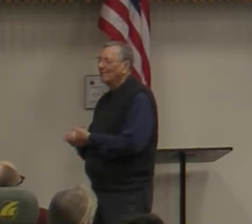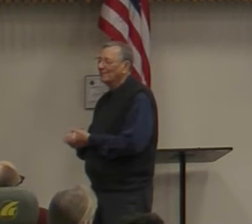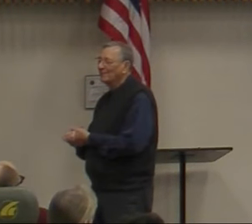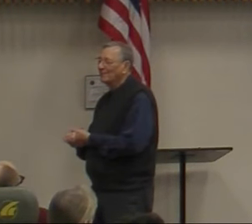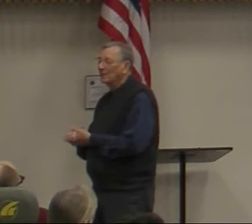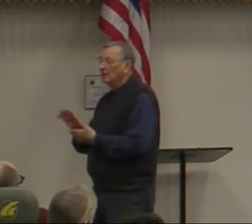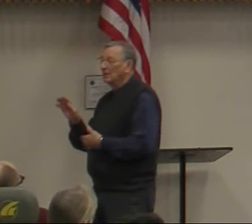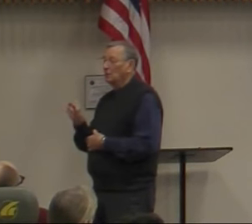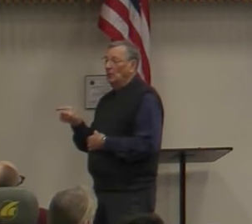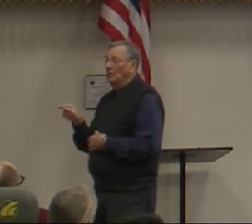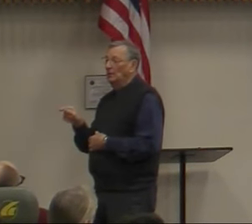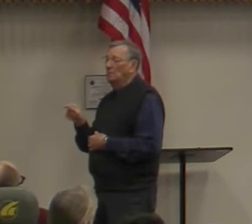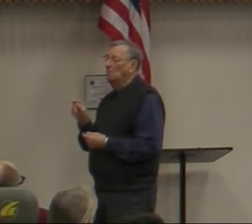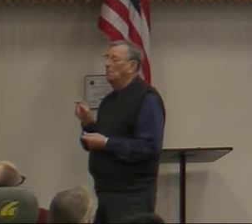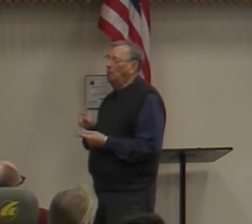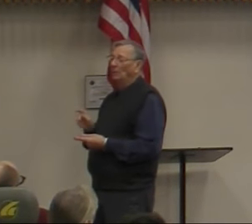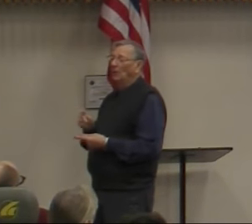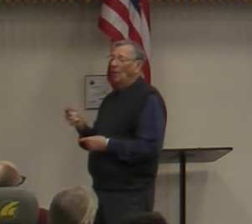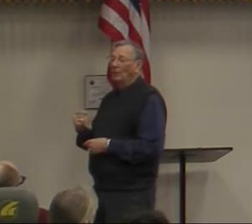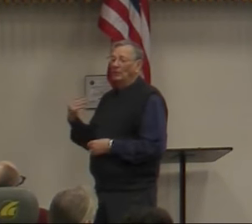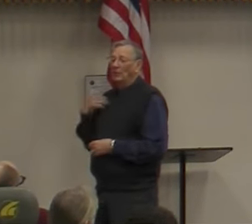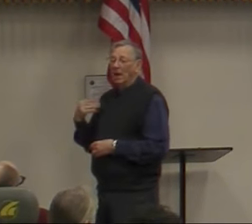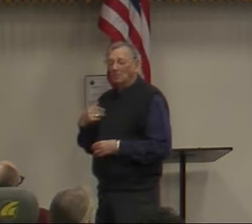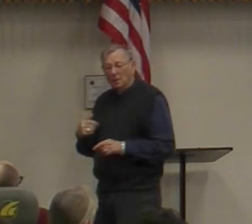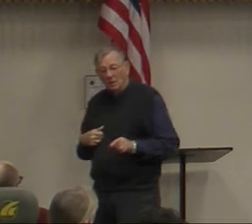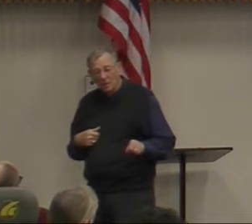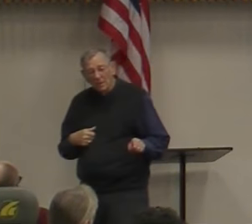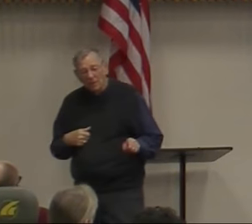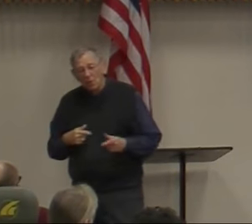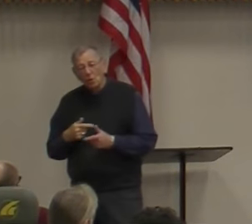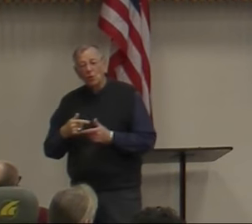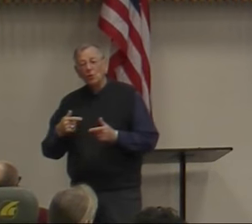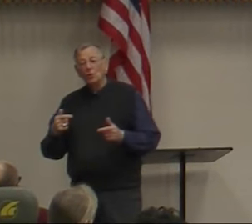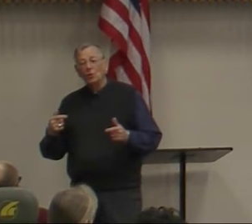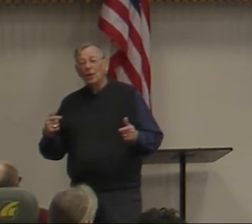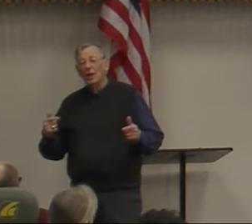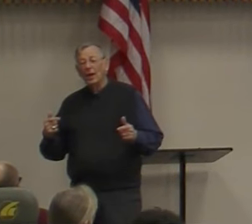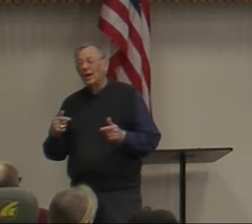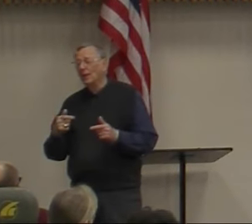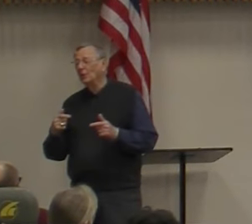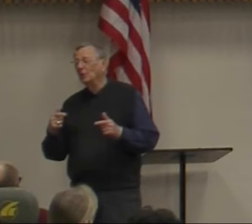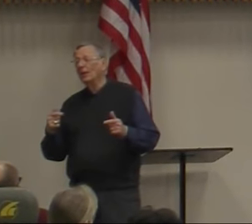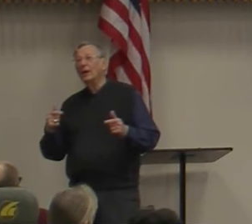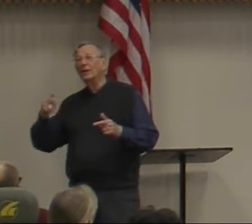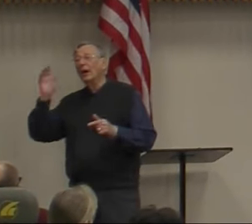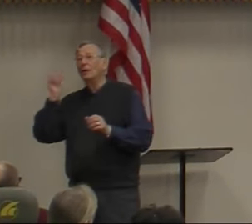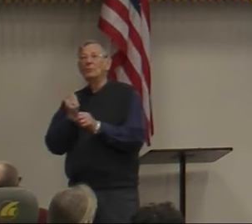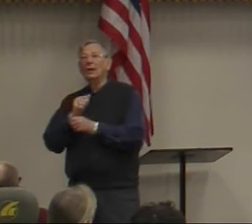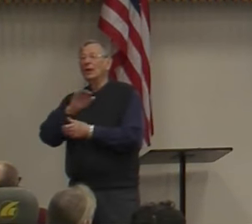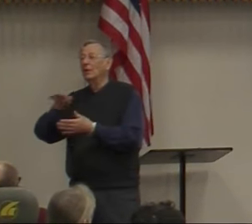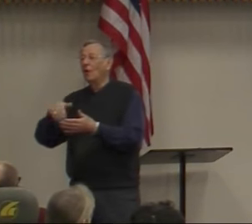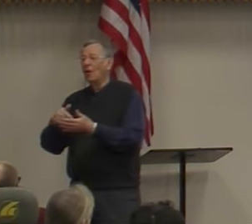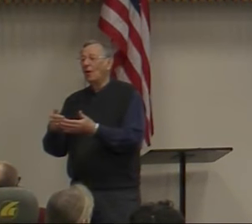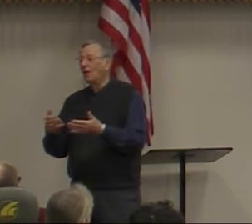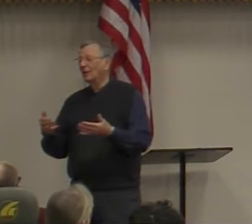Because Brenda is perfect to always remind me of the great silver linings that fill the sky around me all the